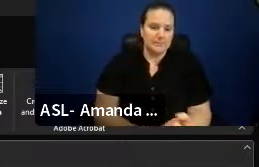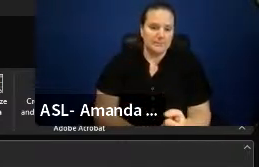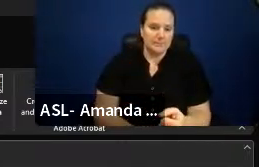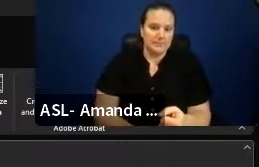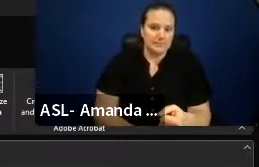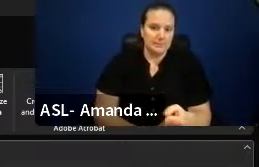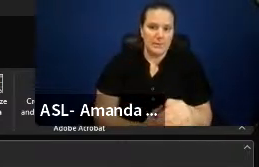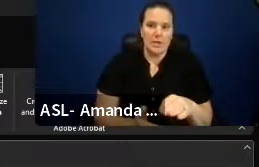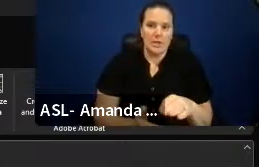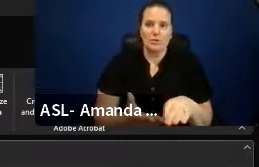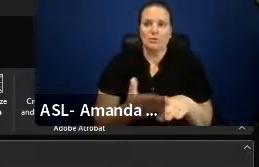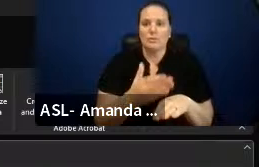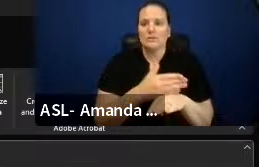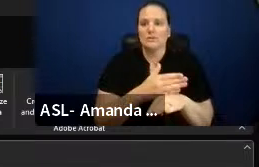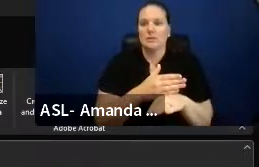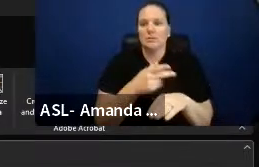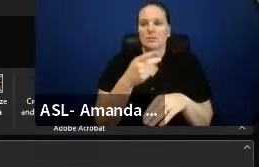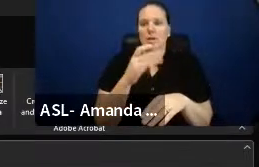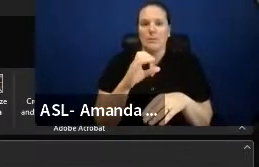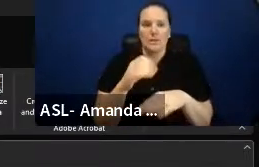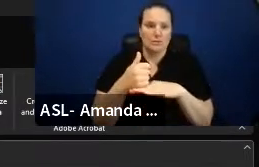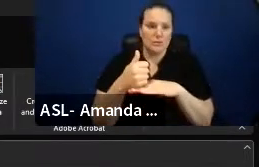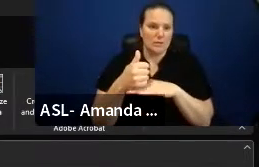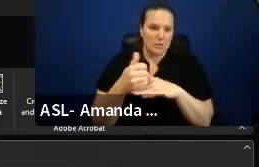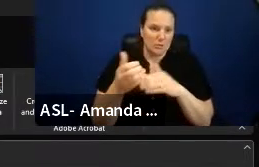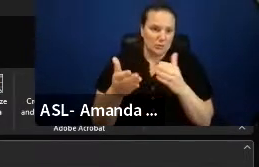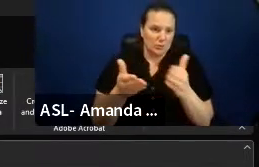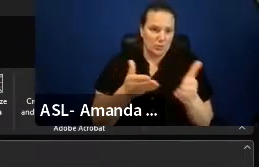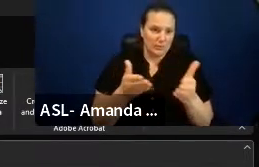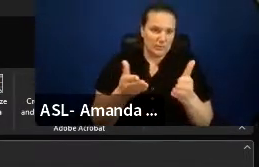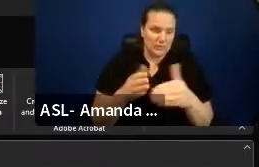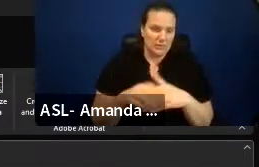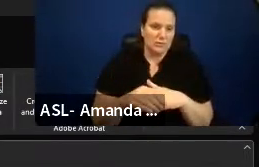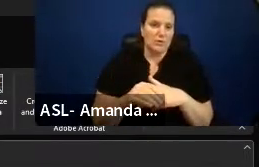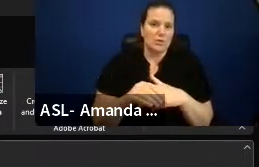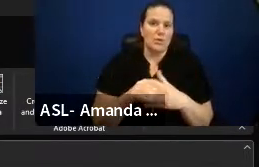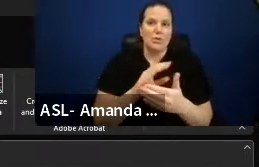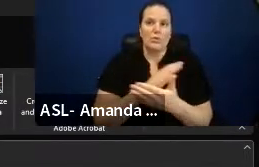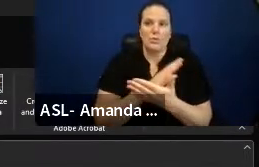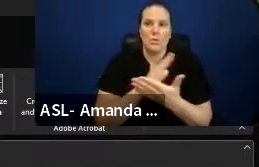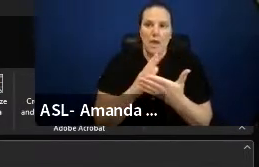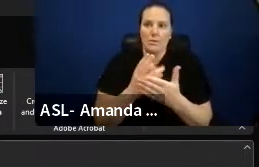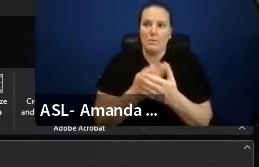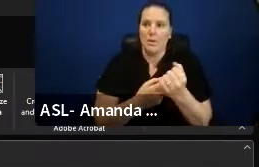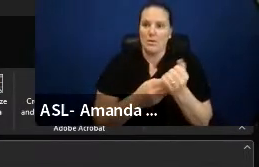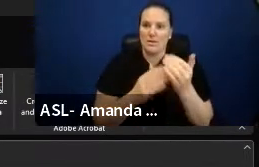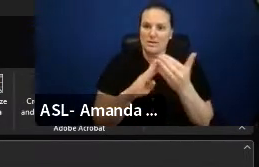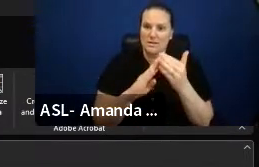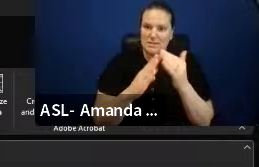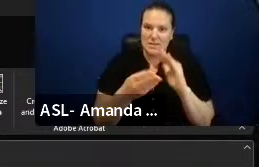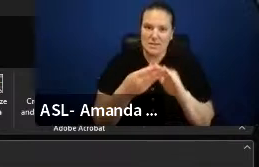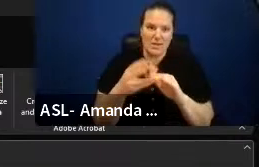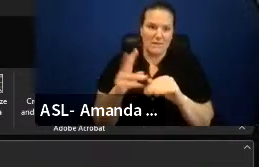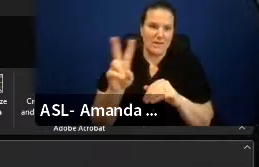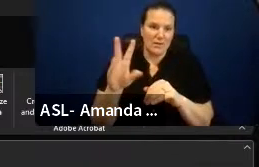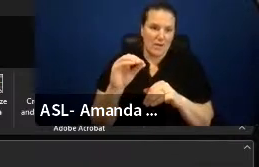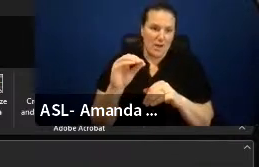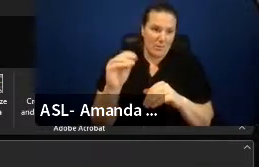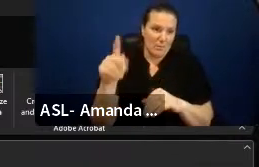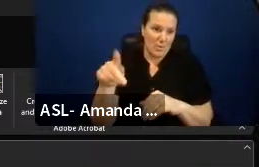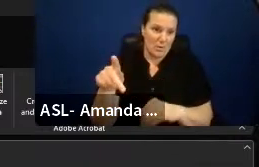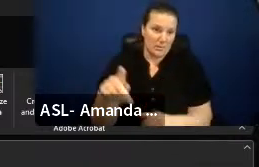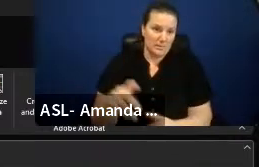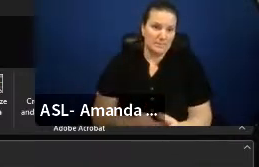Increasing public transportation services throughout both the city of Vancouver and Portland.